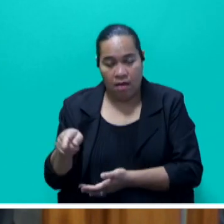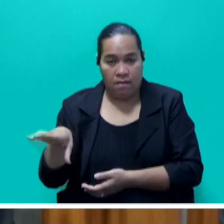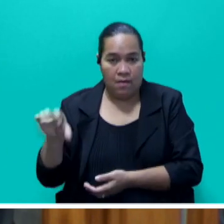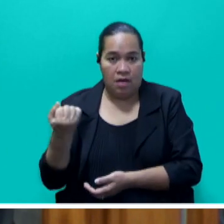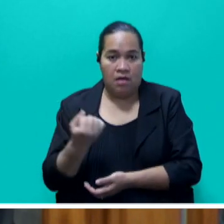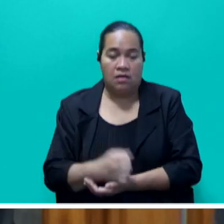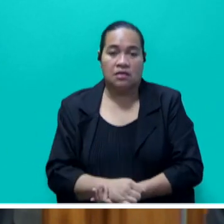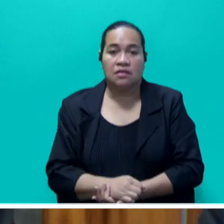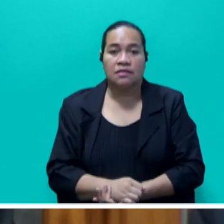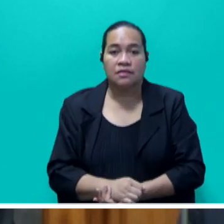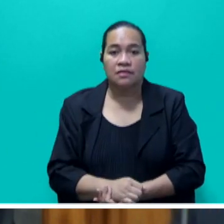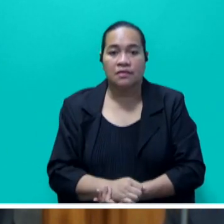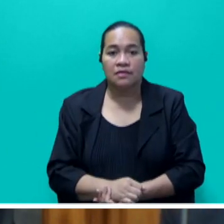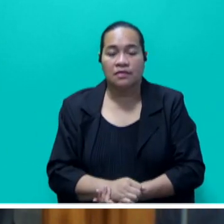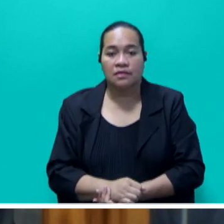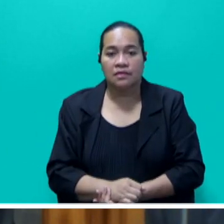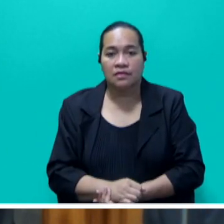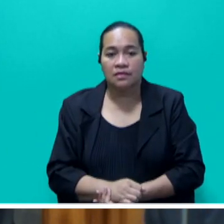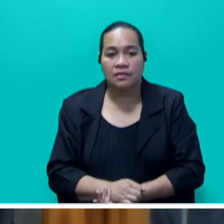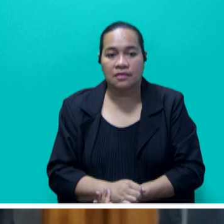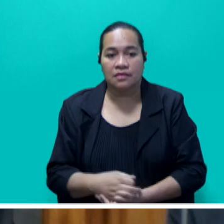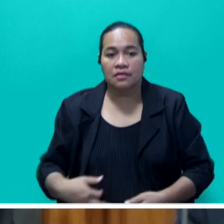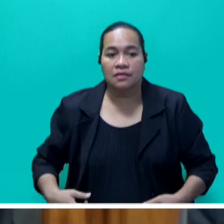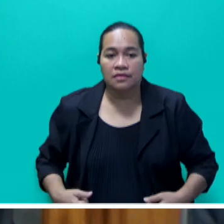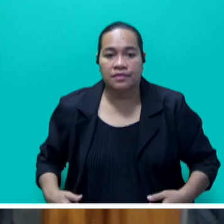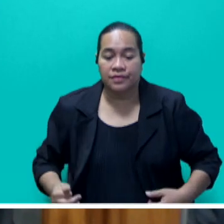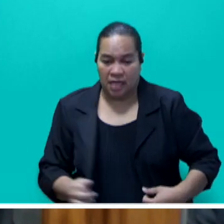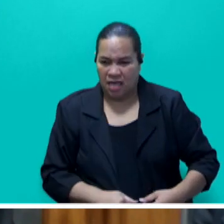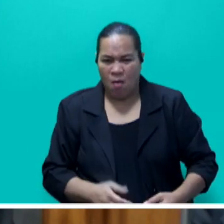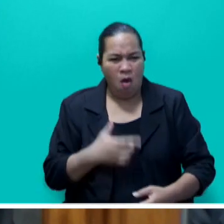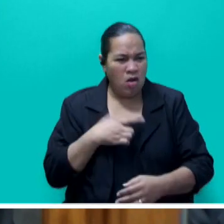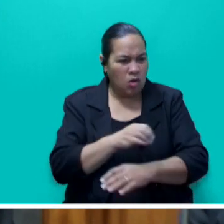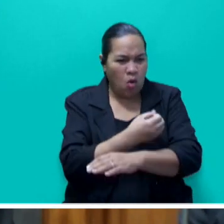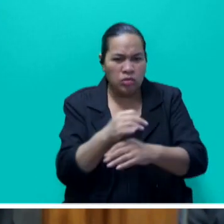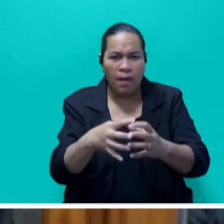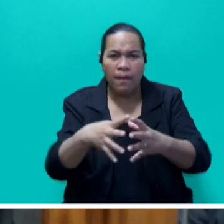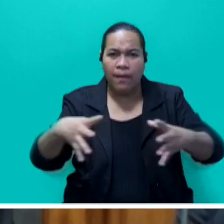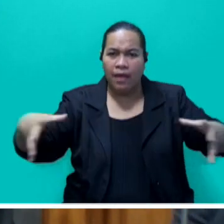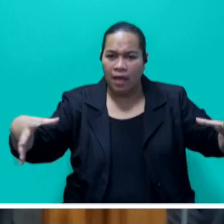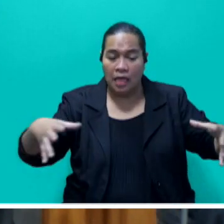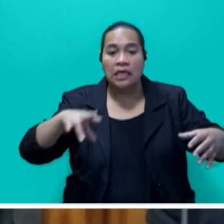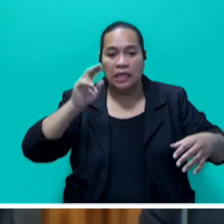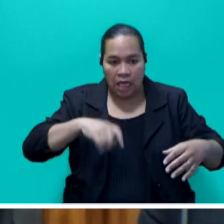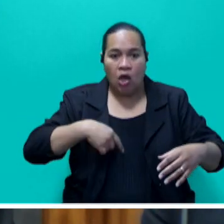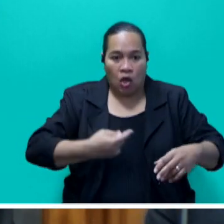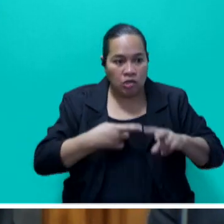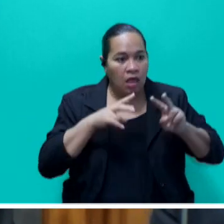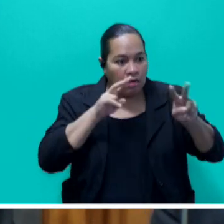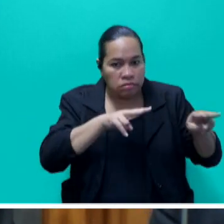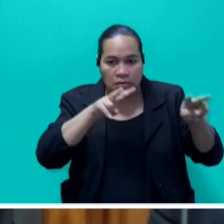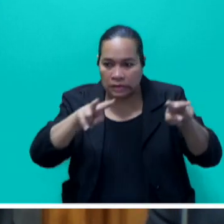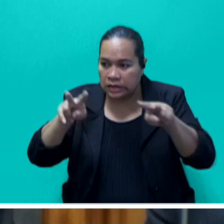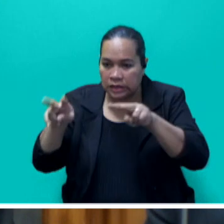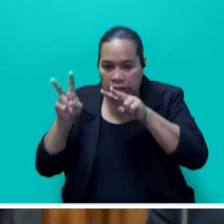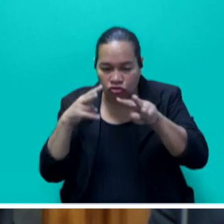Moreover, Honourable Speaker, sir, to address the vast ocean area, that needs constant surveillance. Fiji is in